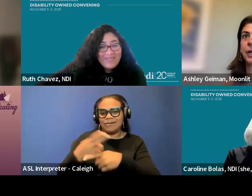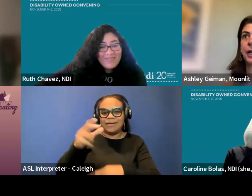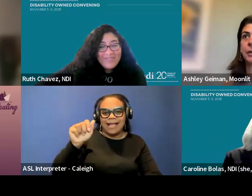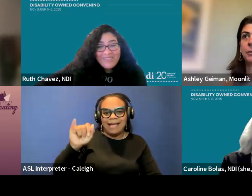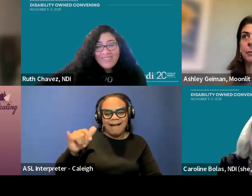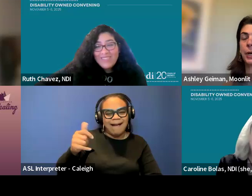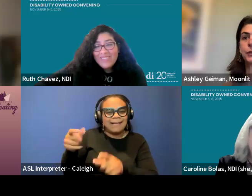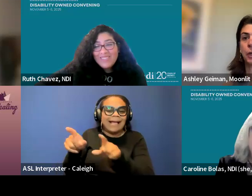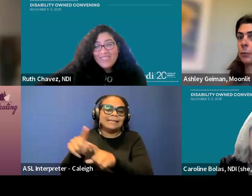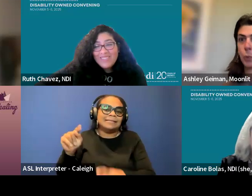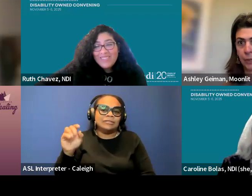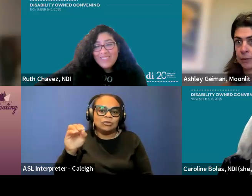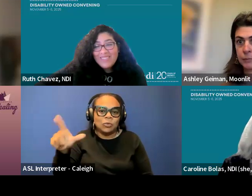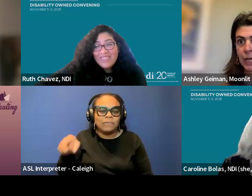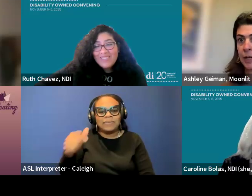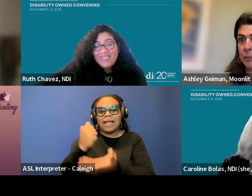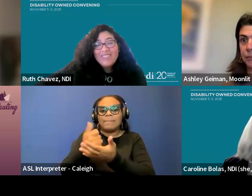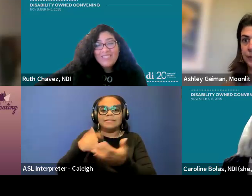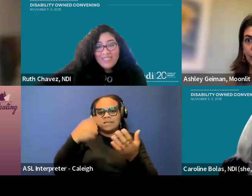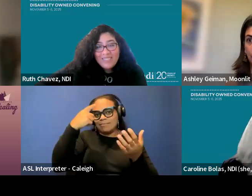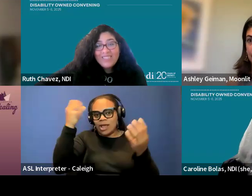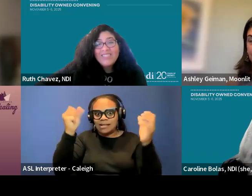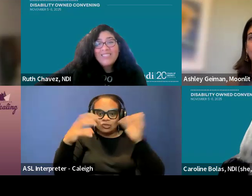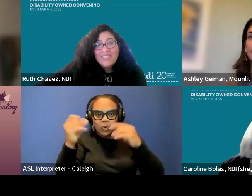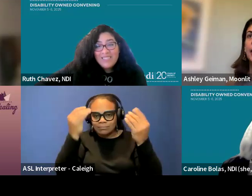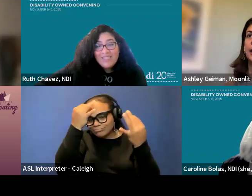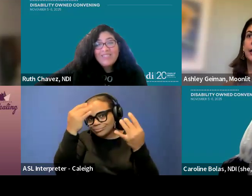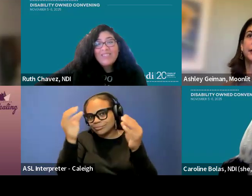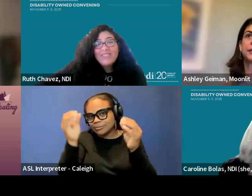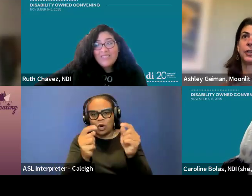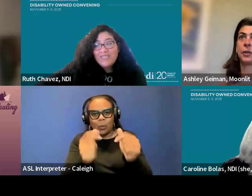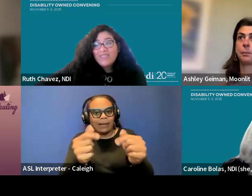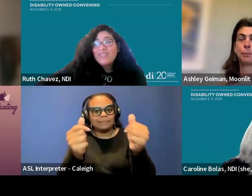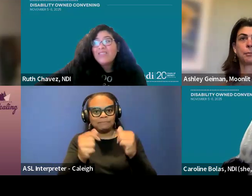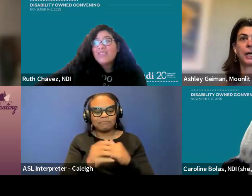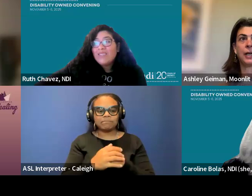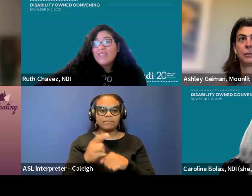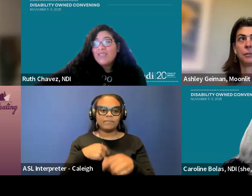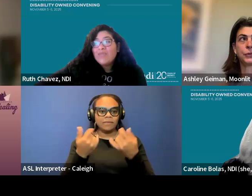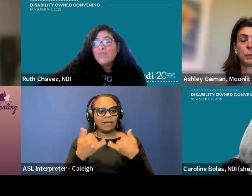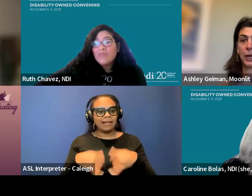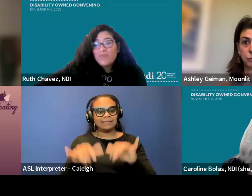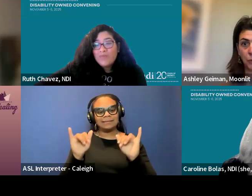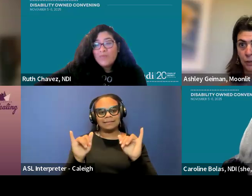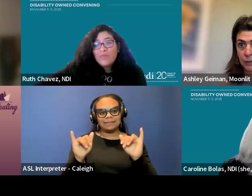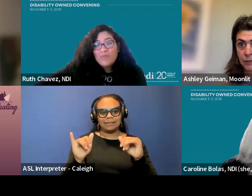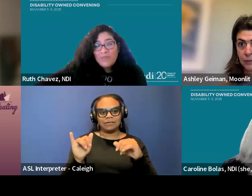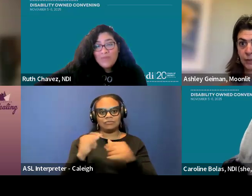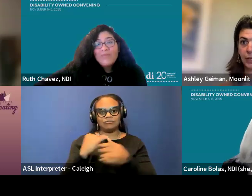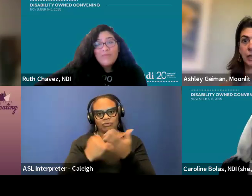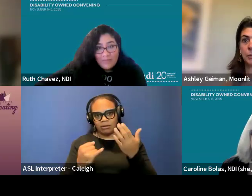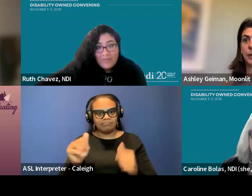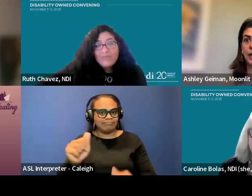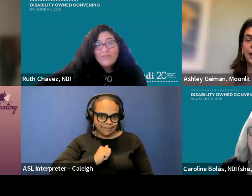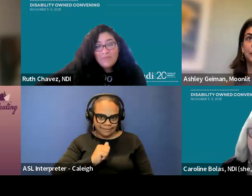me brainstorm quicker, and I still do my own